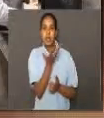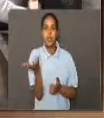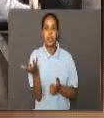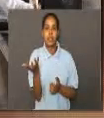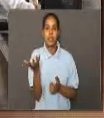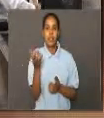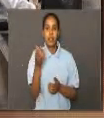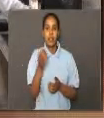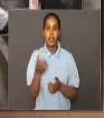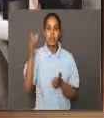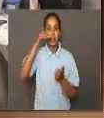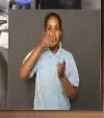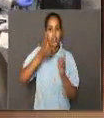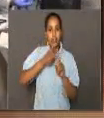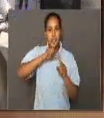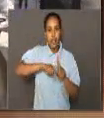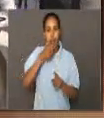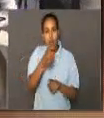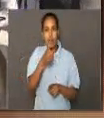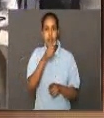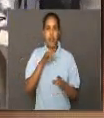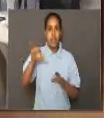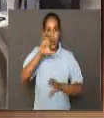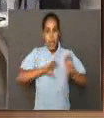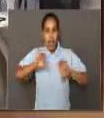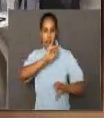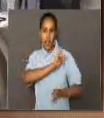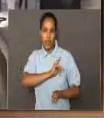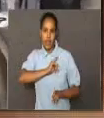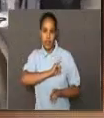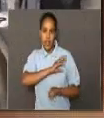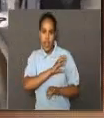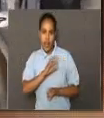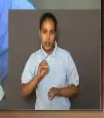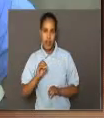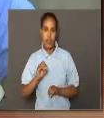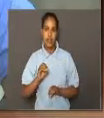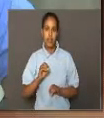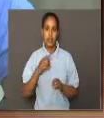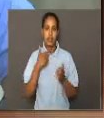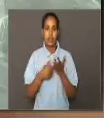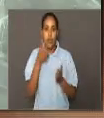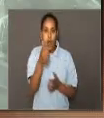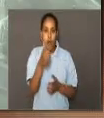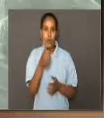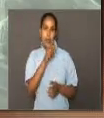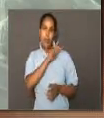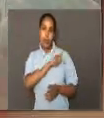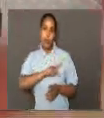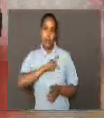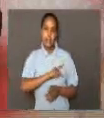substance retains its own chemical identity and hence its own properties.